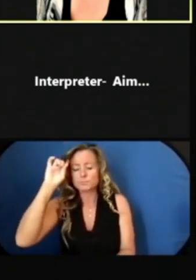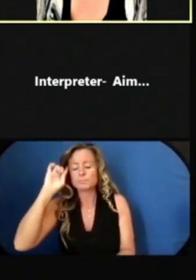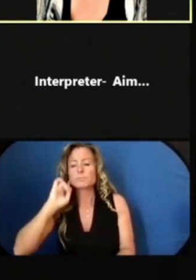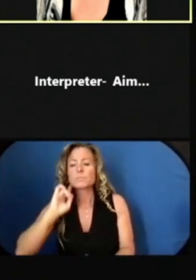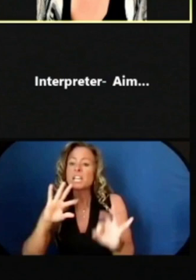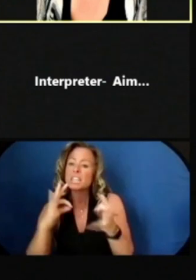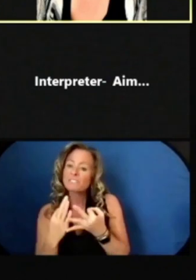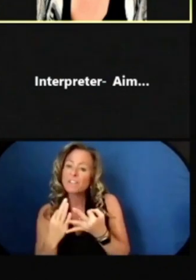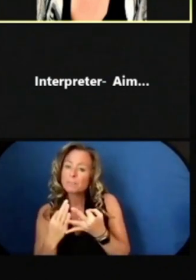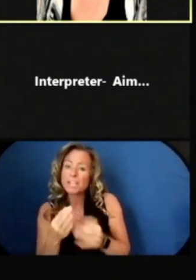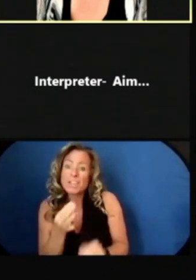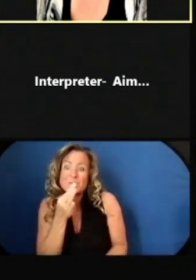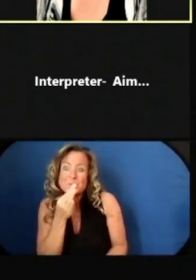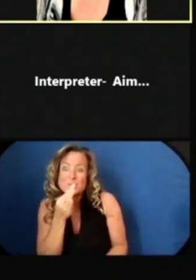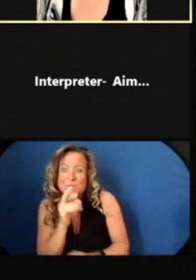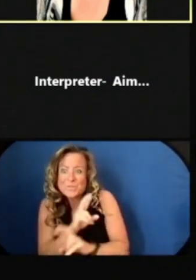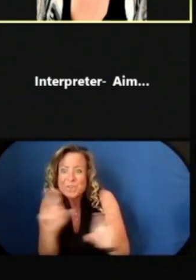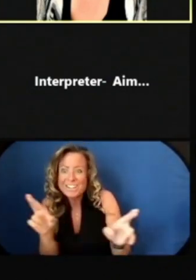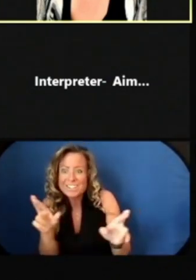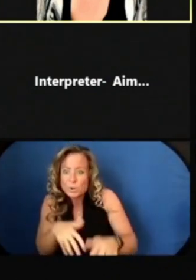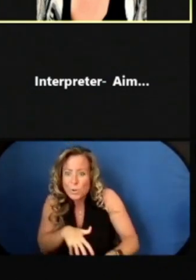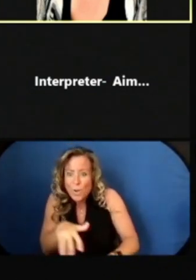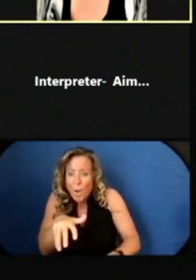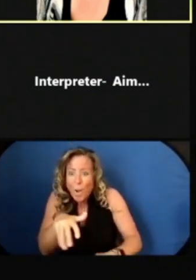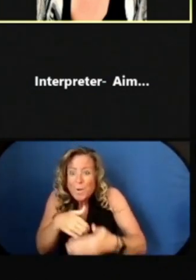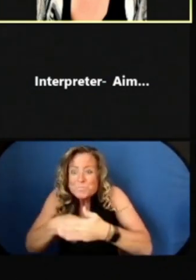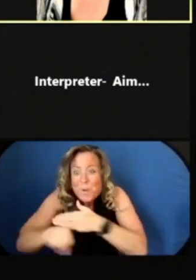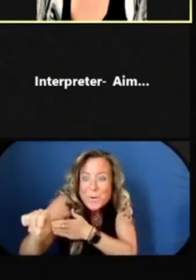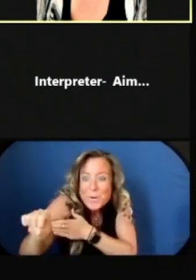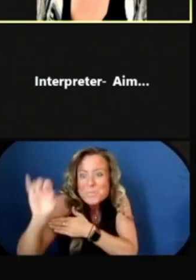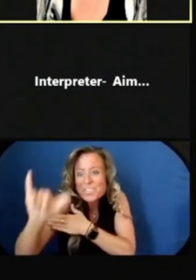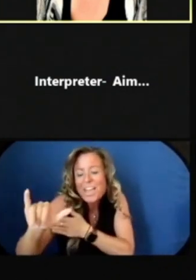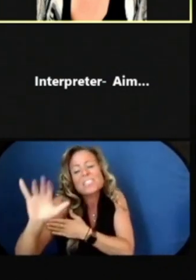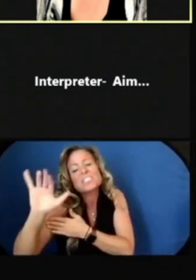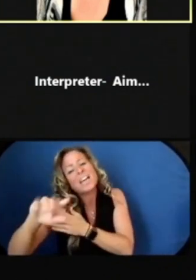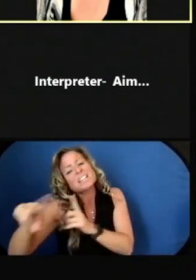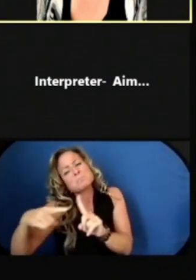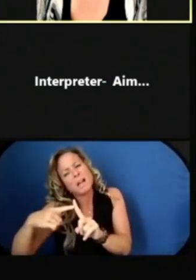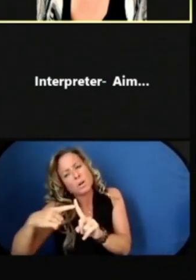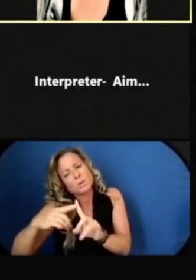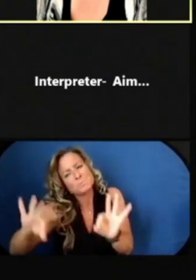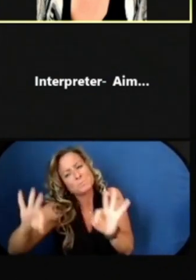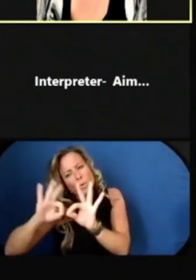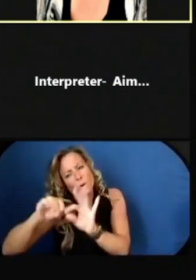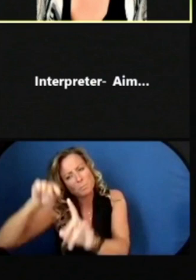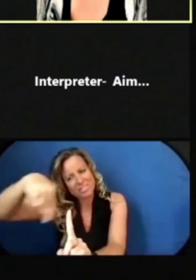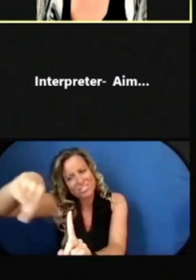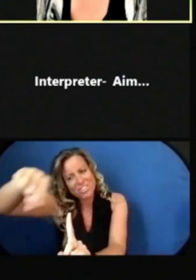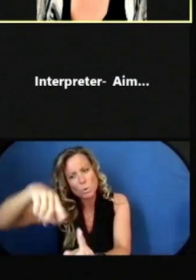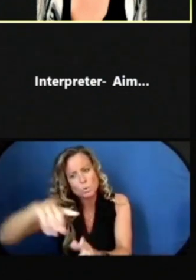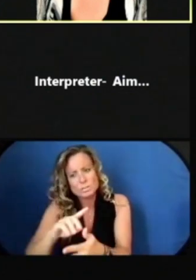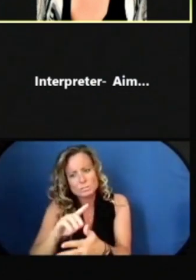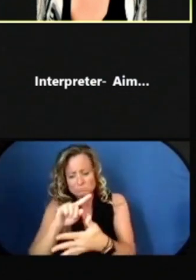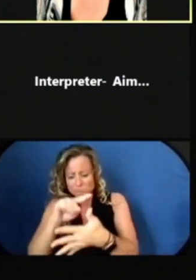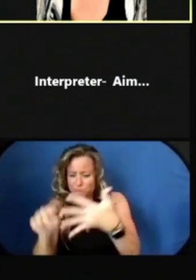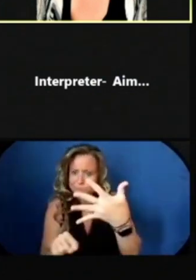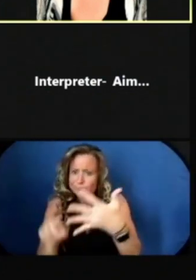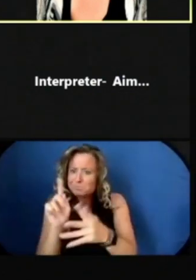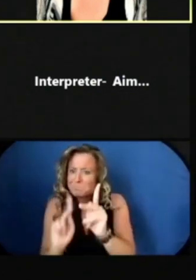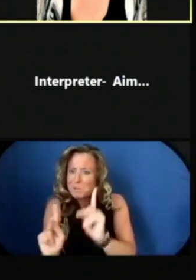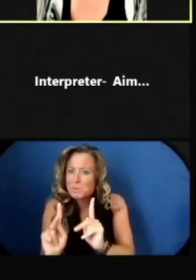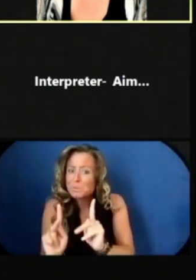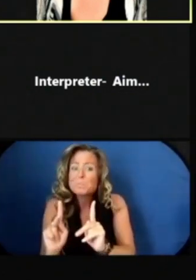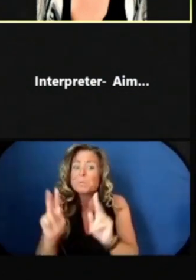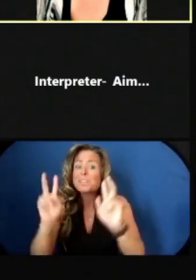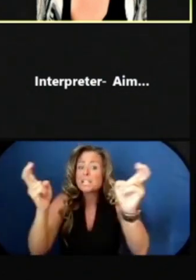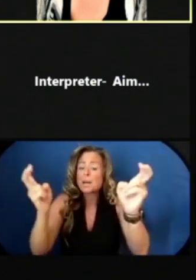that's about to have a baby. So that's the most important thing to keep in mind. But on the topic of what's